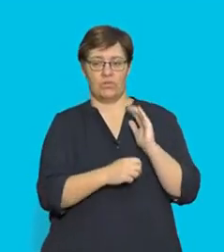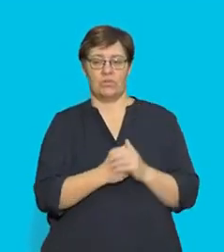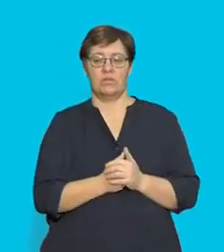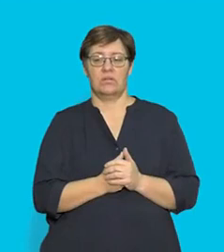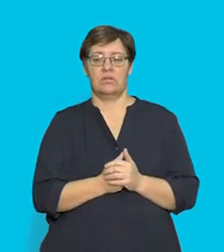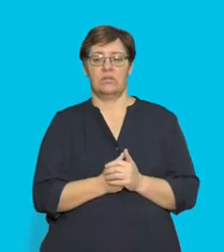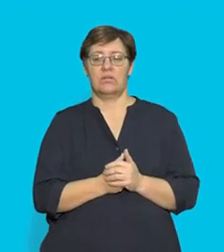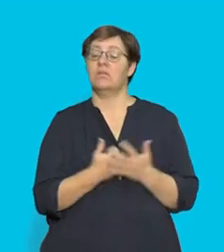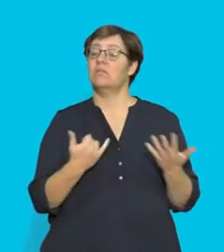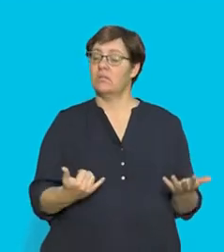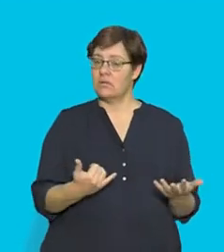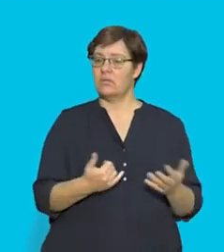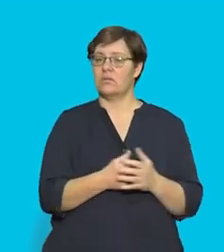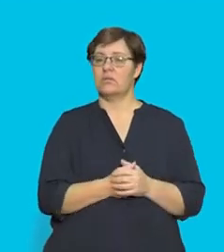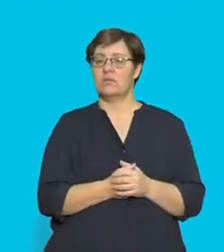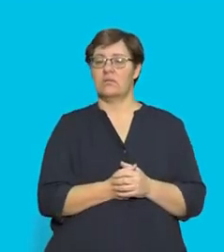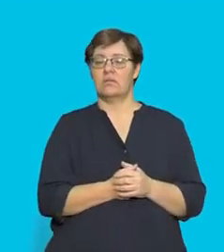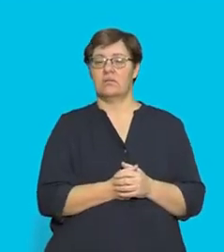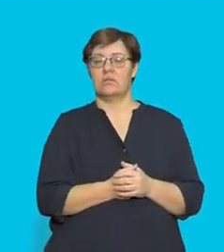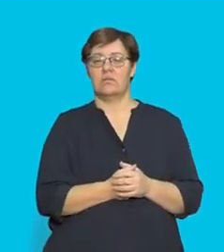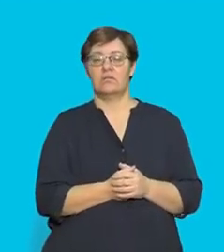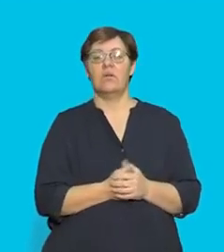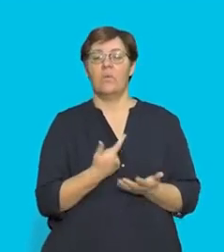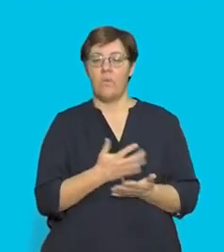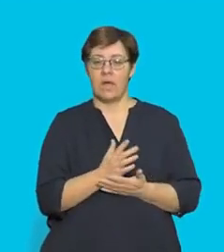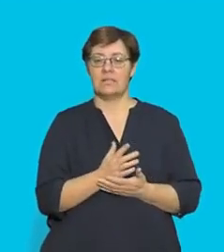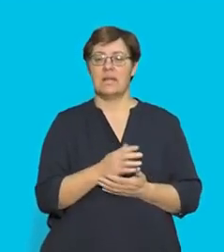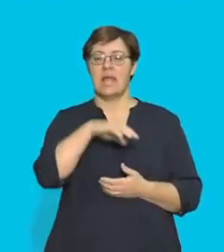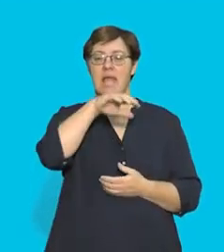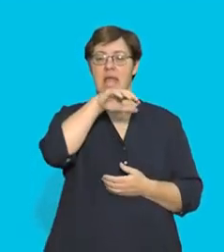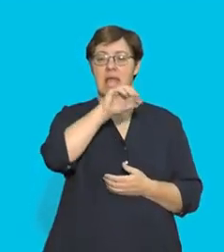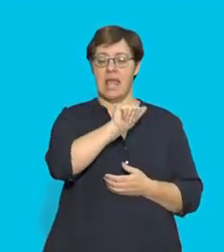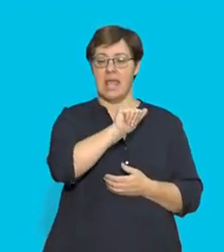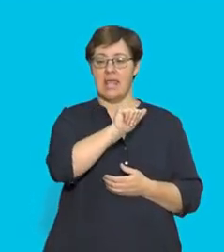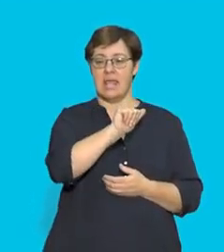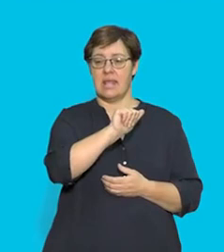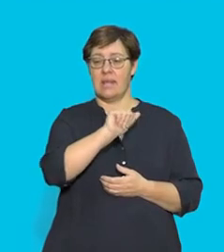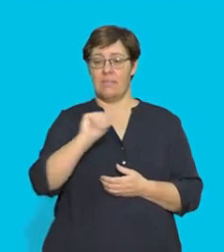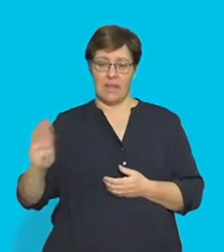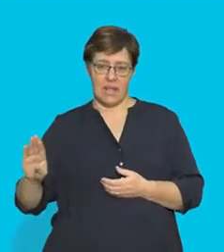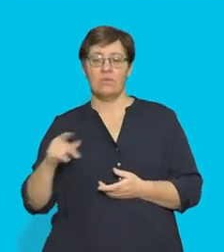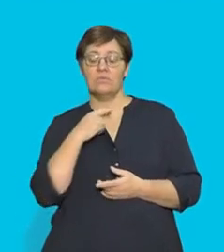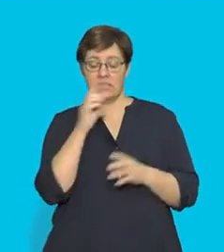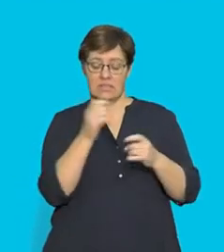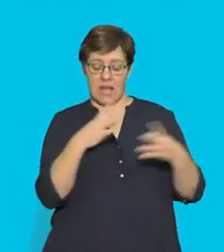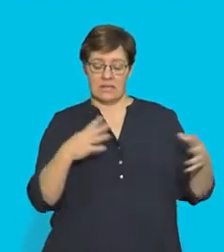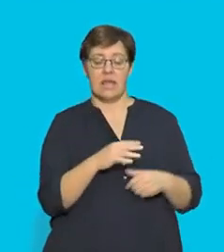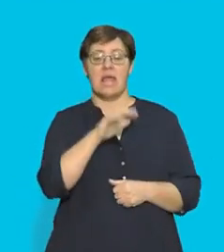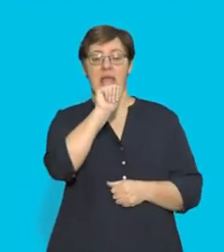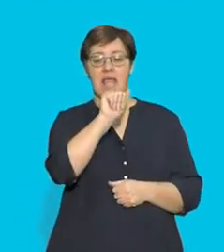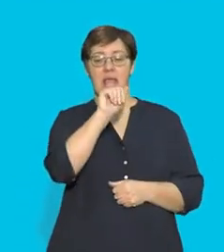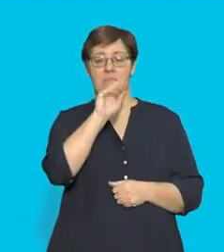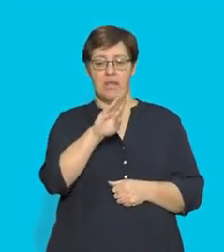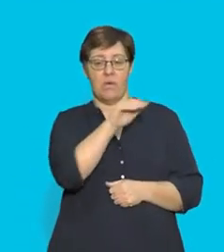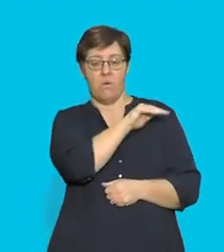said, and because we want to find AB, we're going to start off with our sine rule with AB, and AB